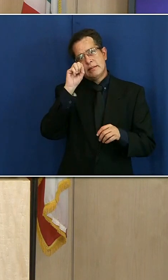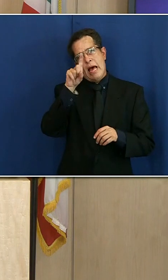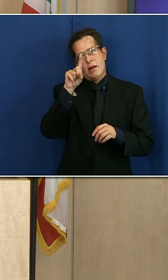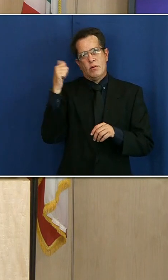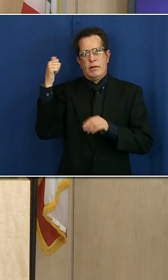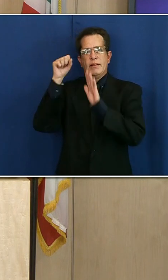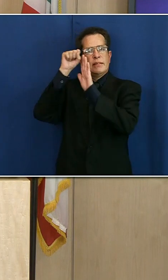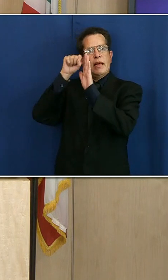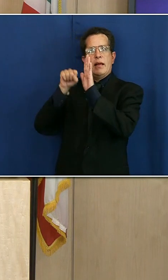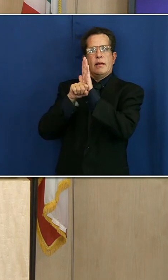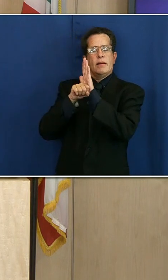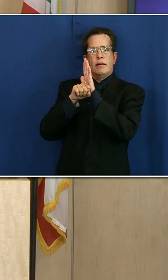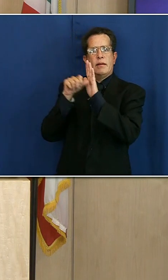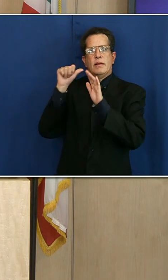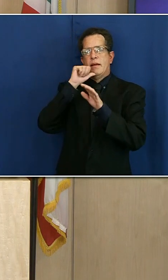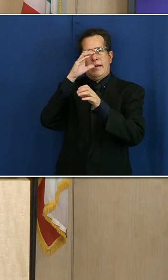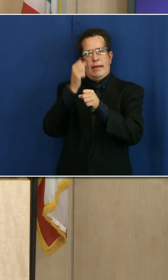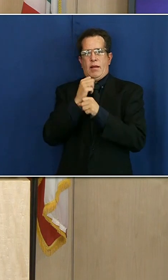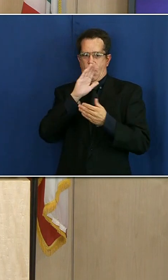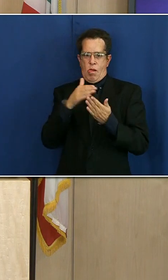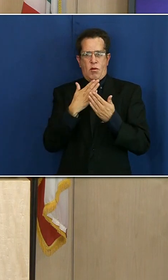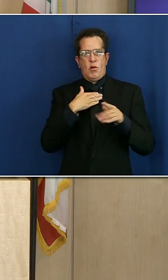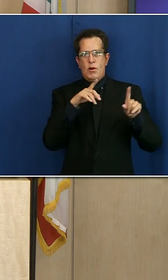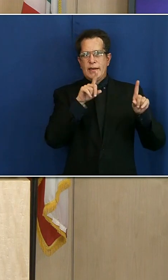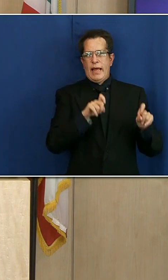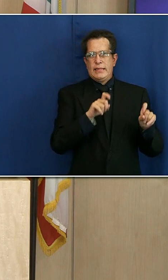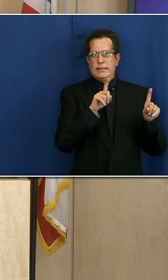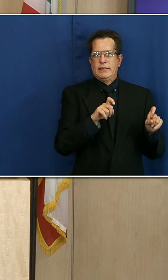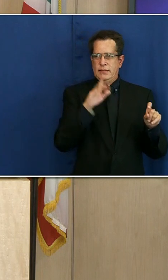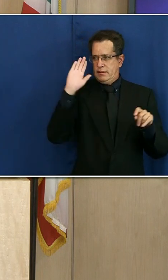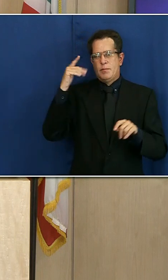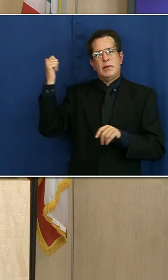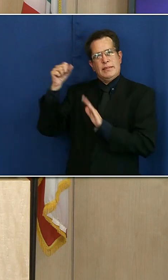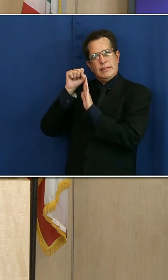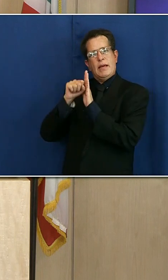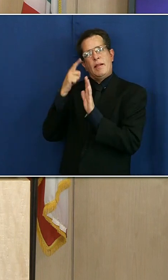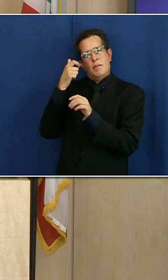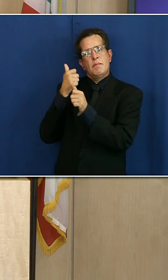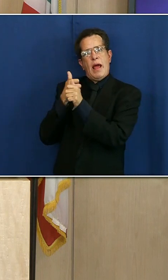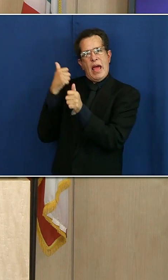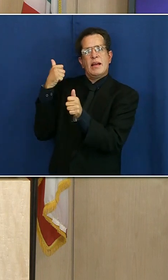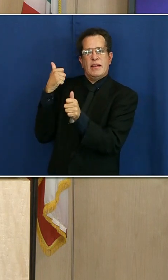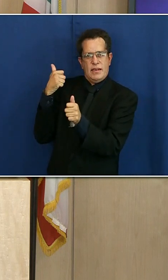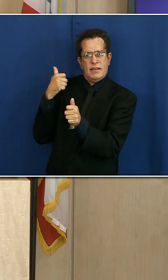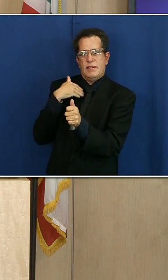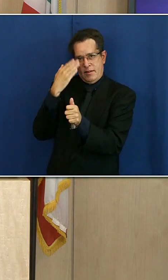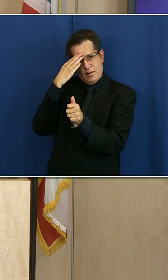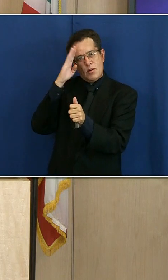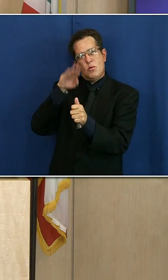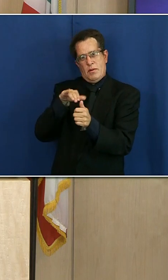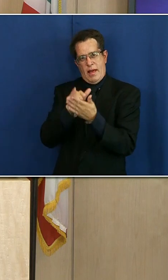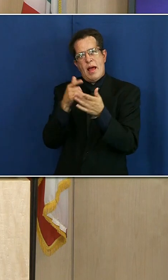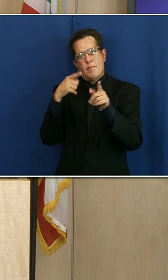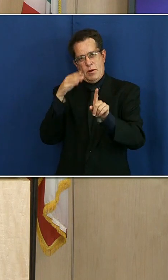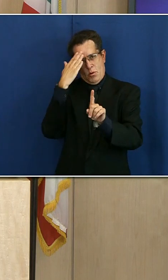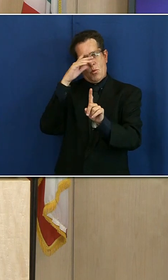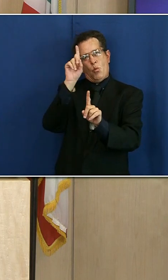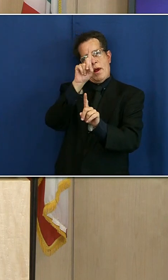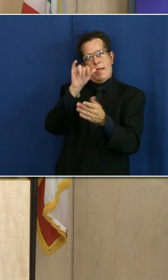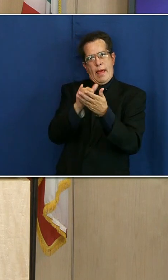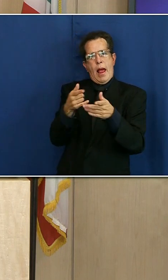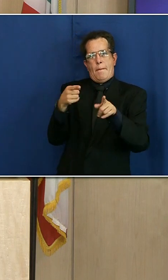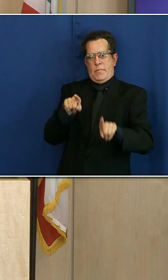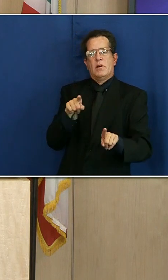the state is not getting all of our tests. And we know where some of those locations are. So we are working